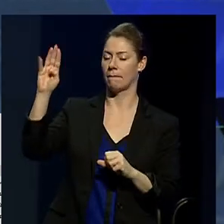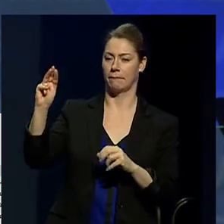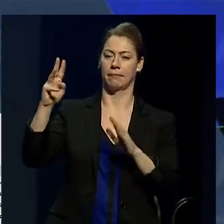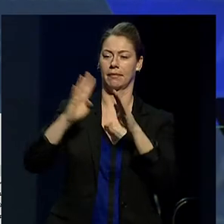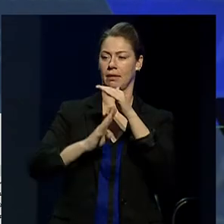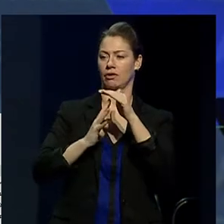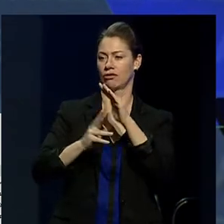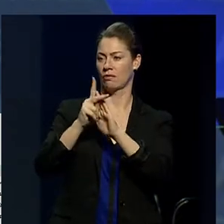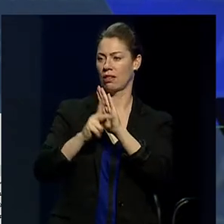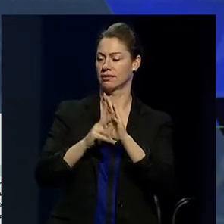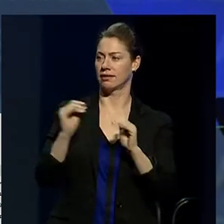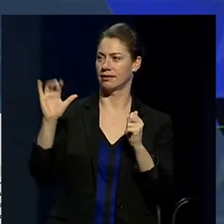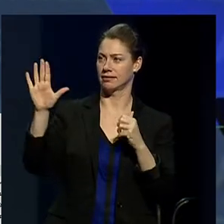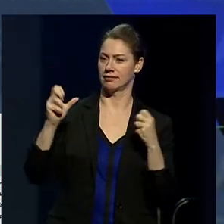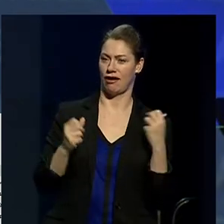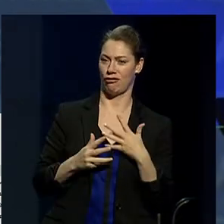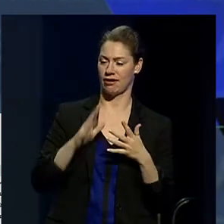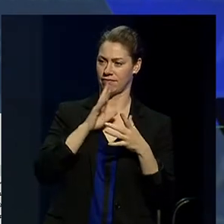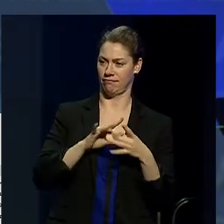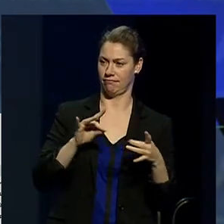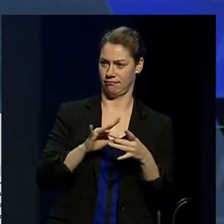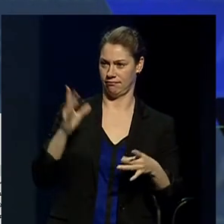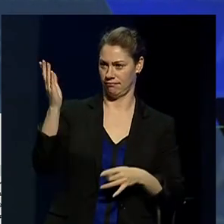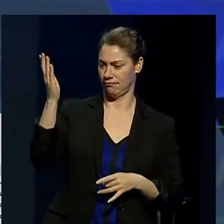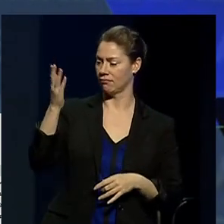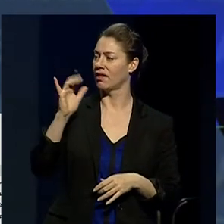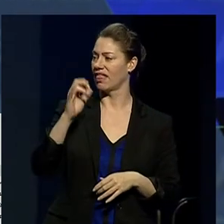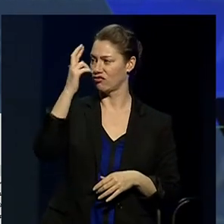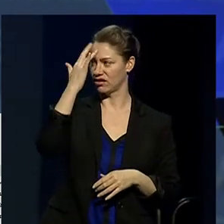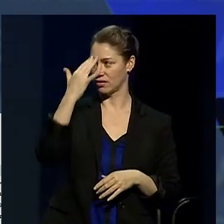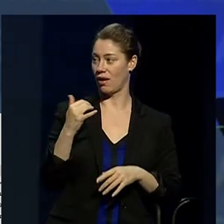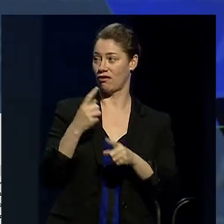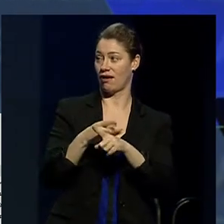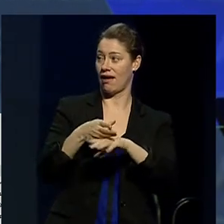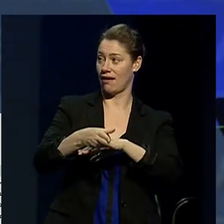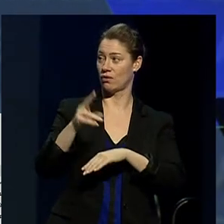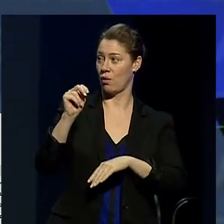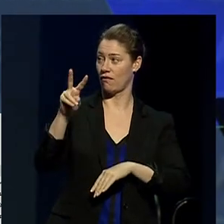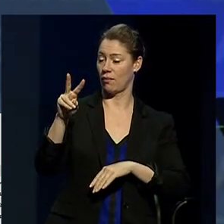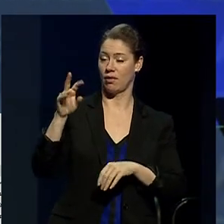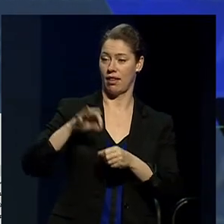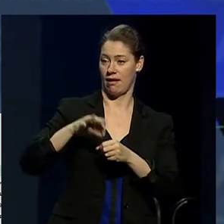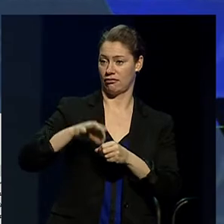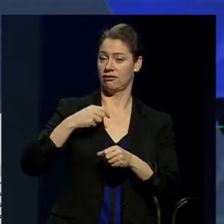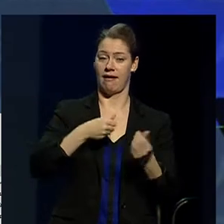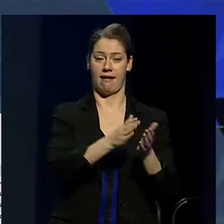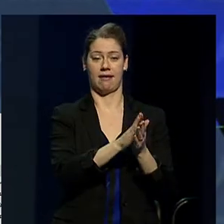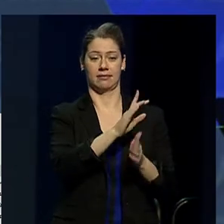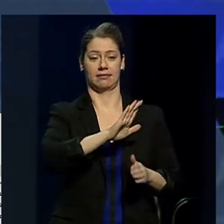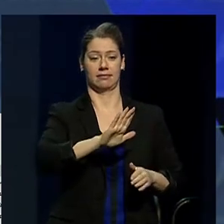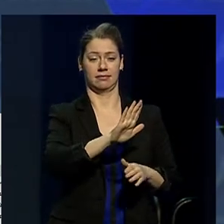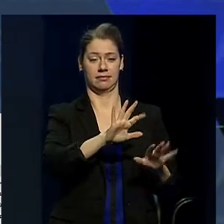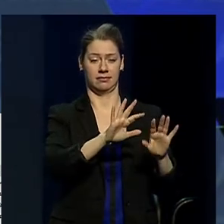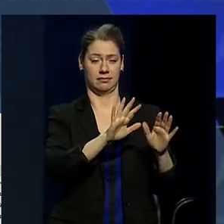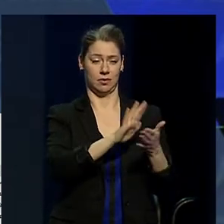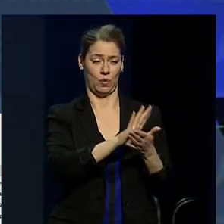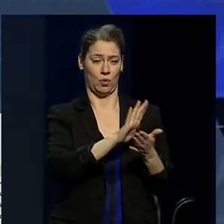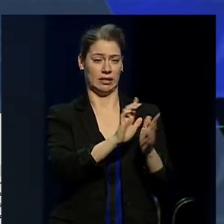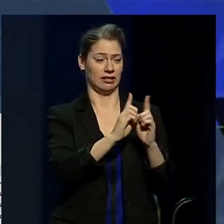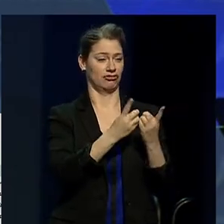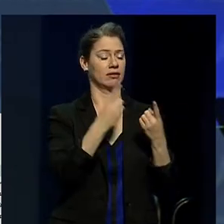frightening rhetoric. That's why right after the November elections, I asked our school districts to declare their schools to be